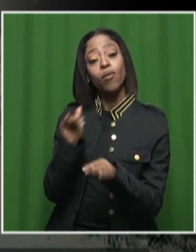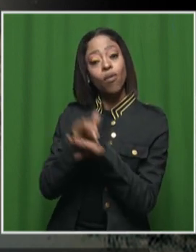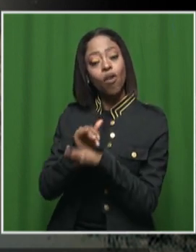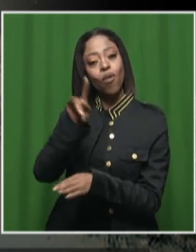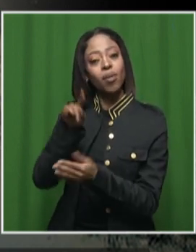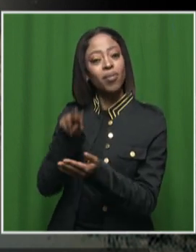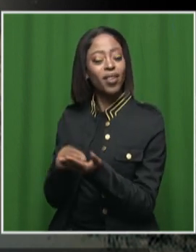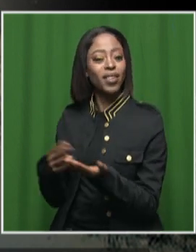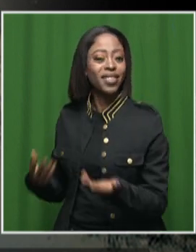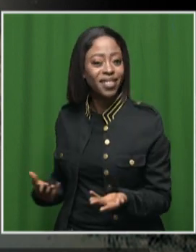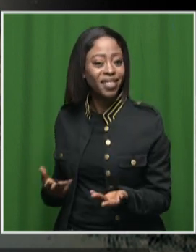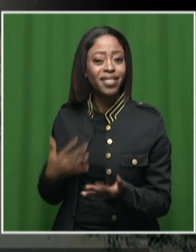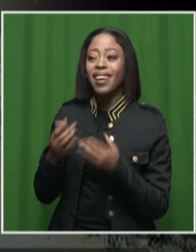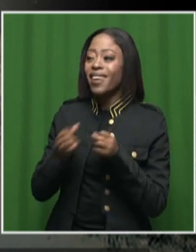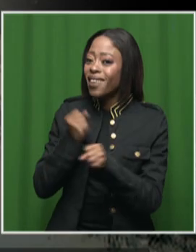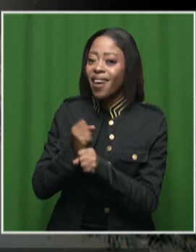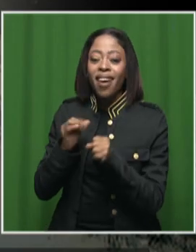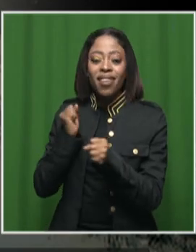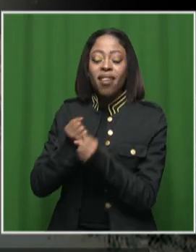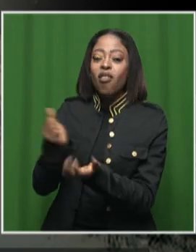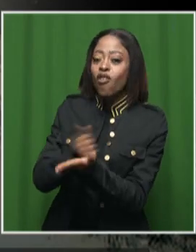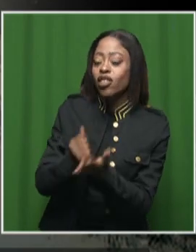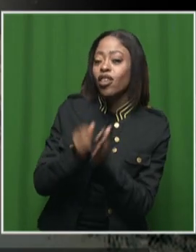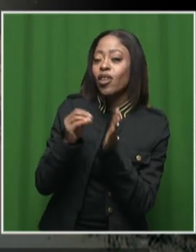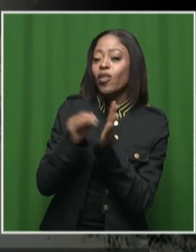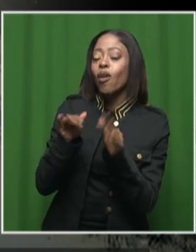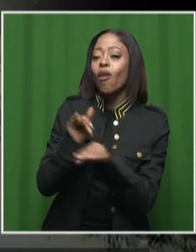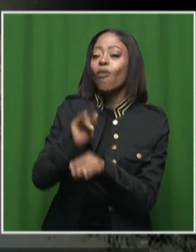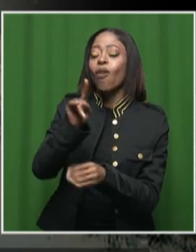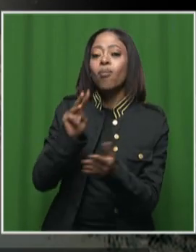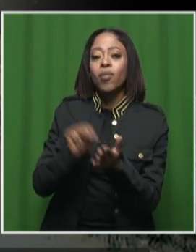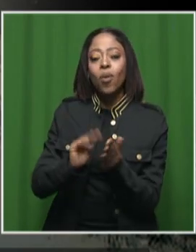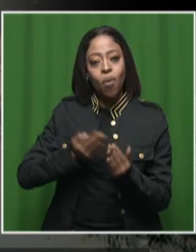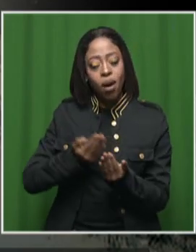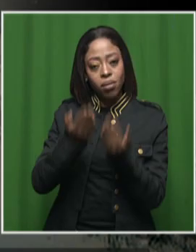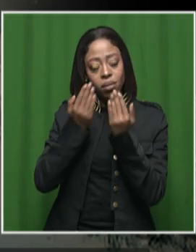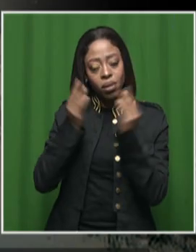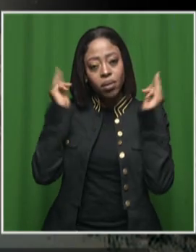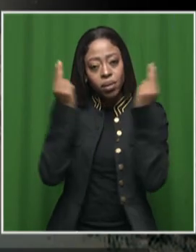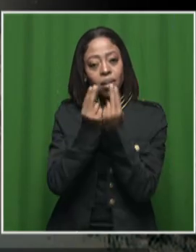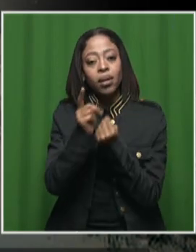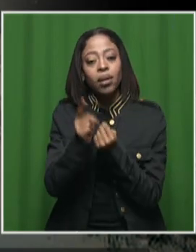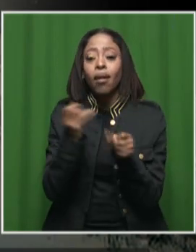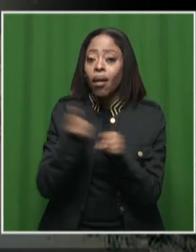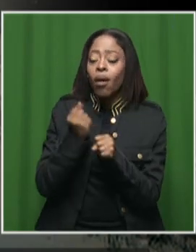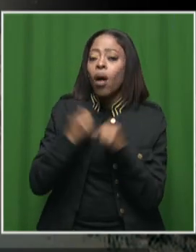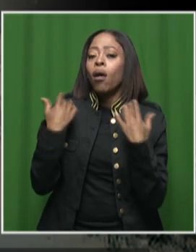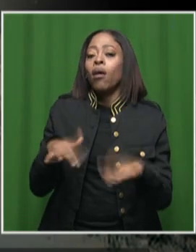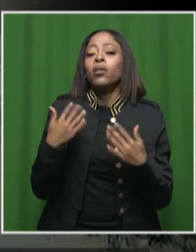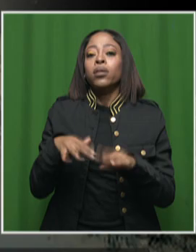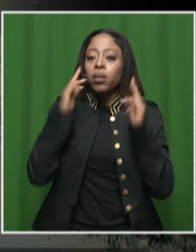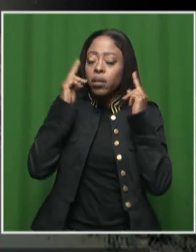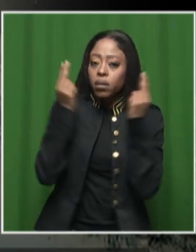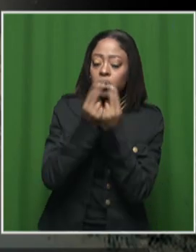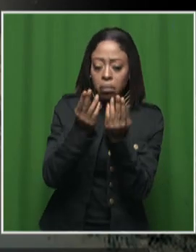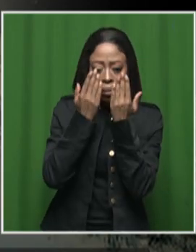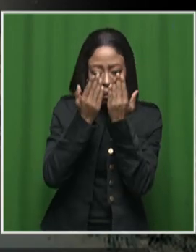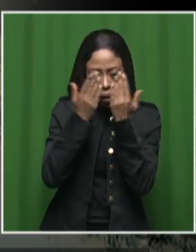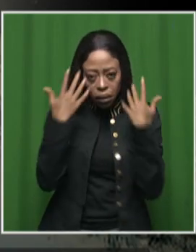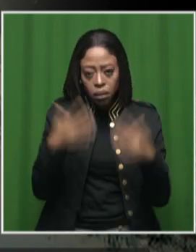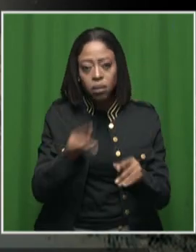1 million. At any given year, there are 1 million young people working very hard in our universities and